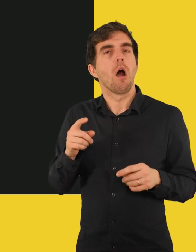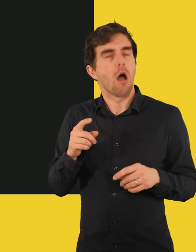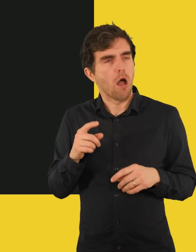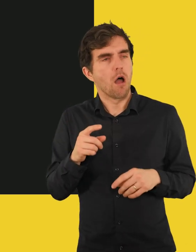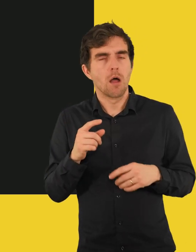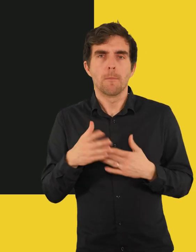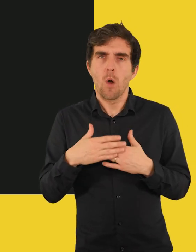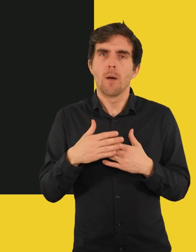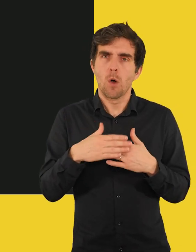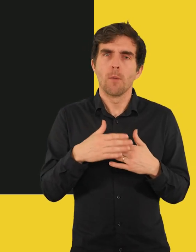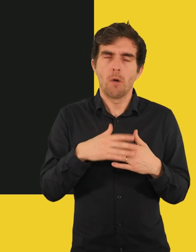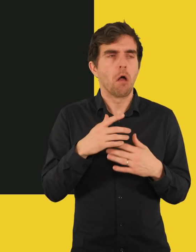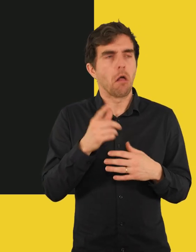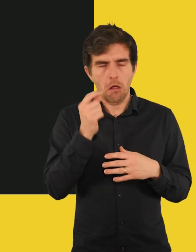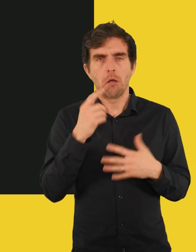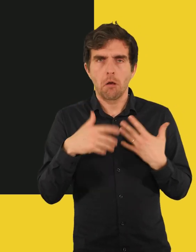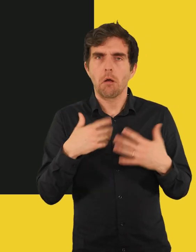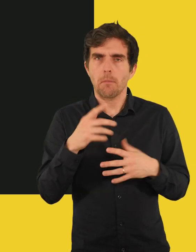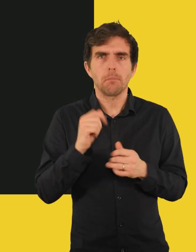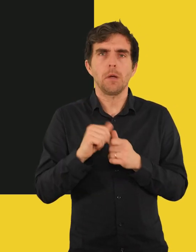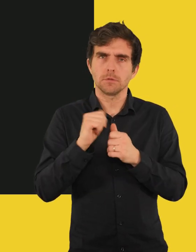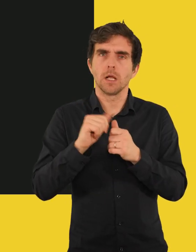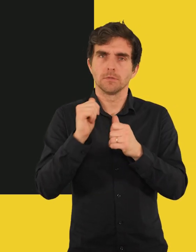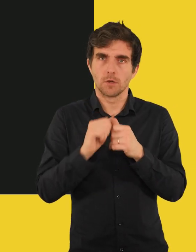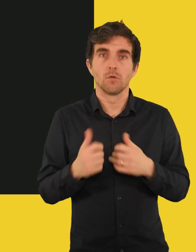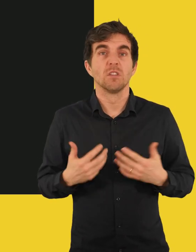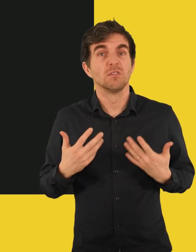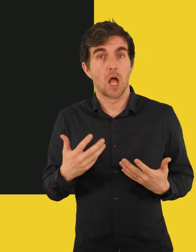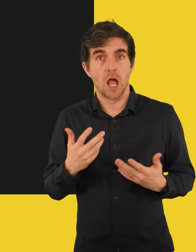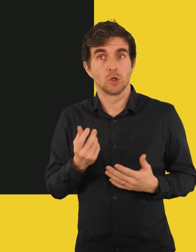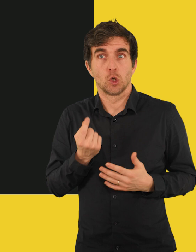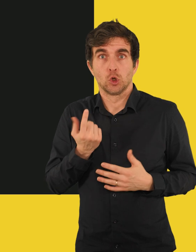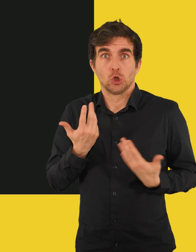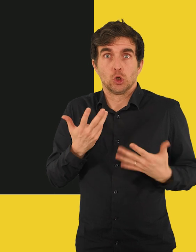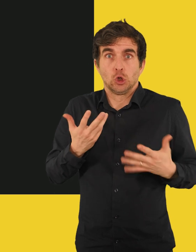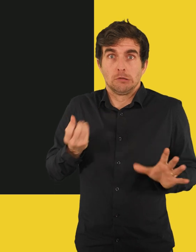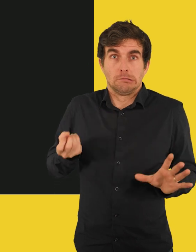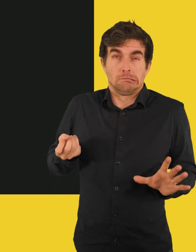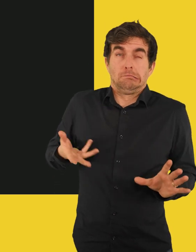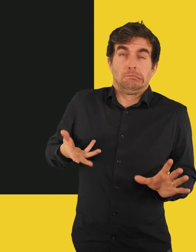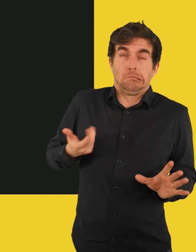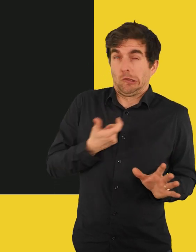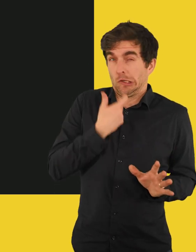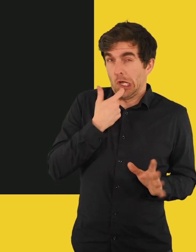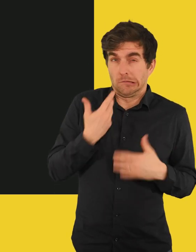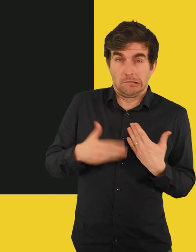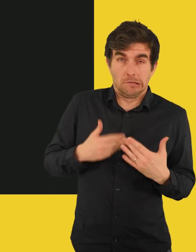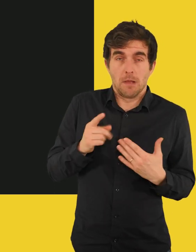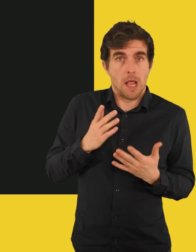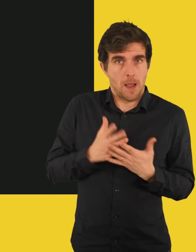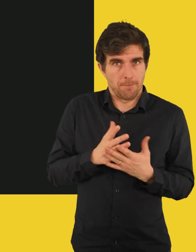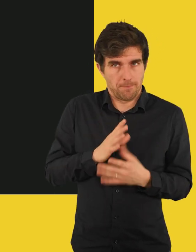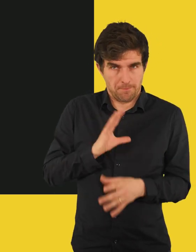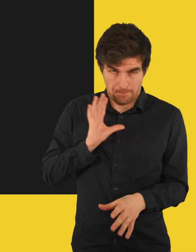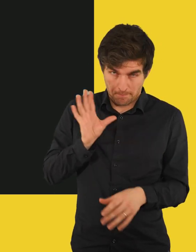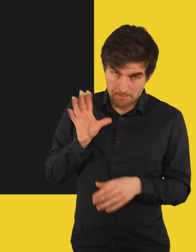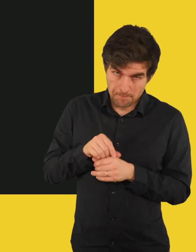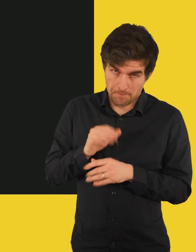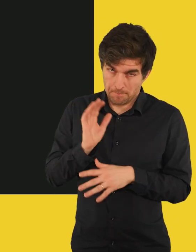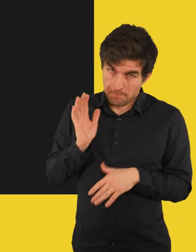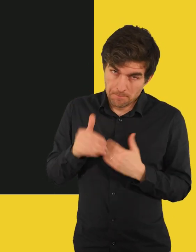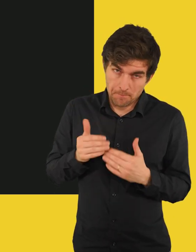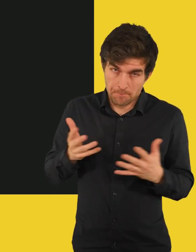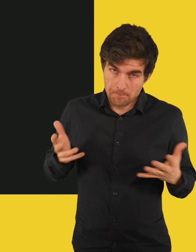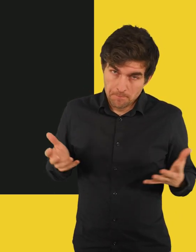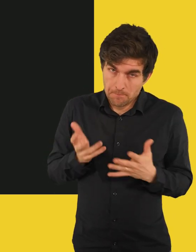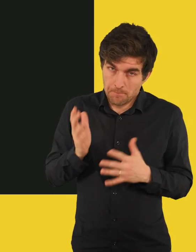just help them also to do it more and do it better. And right now, it's not just stepping into the donut, it's actually